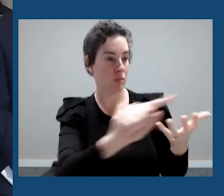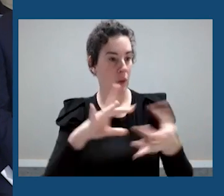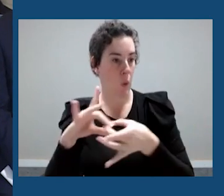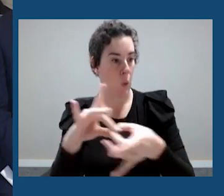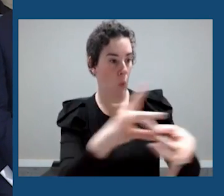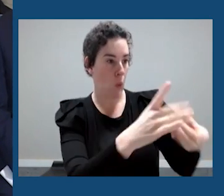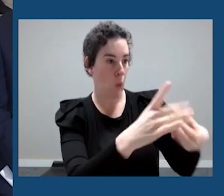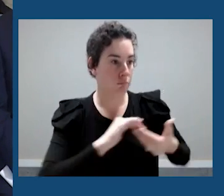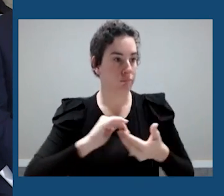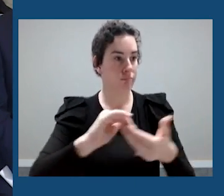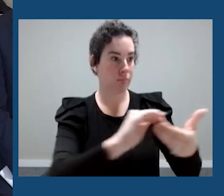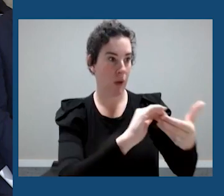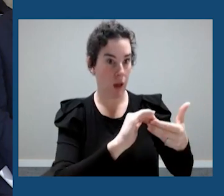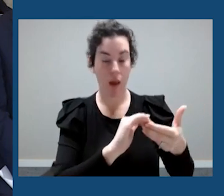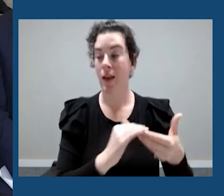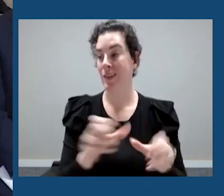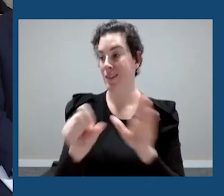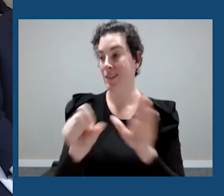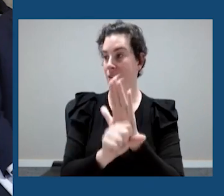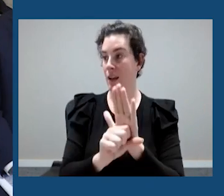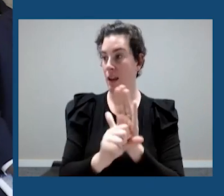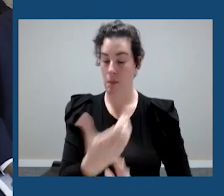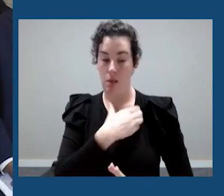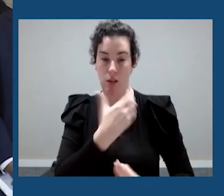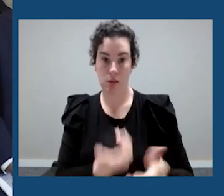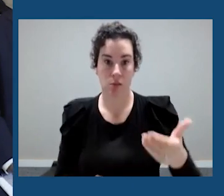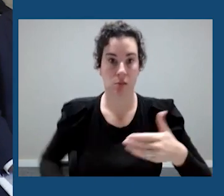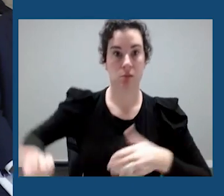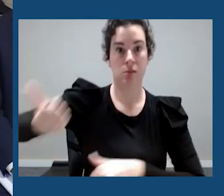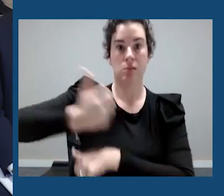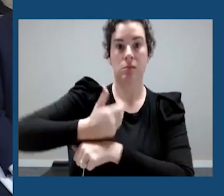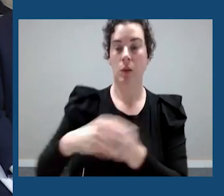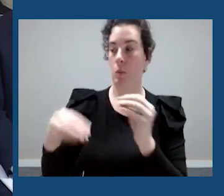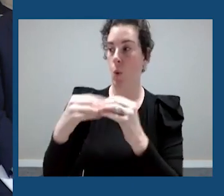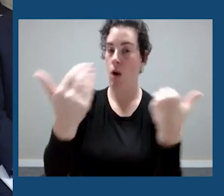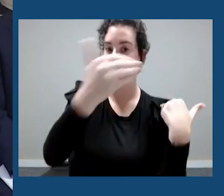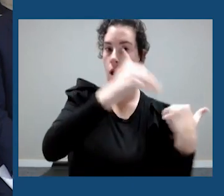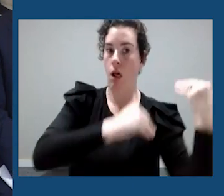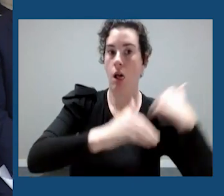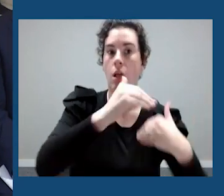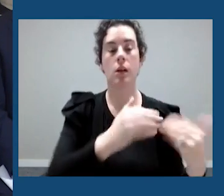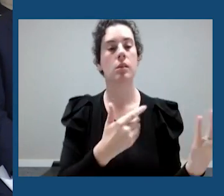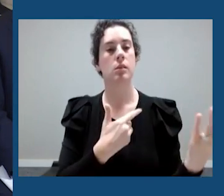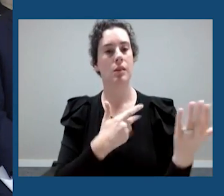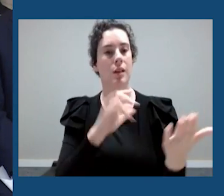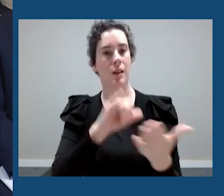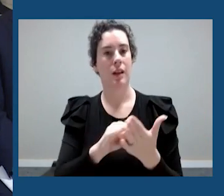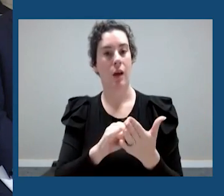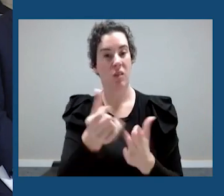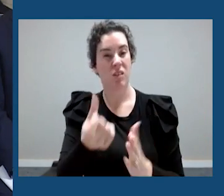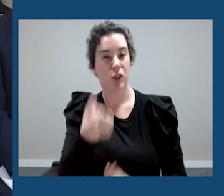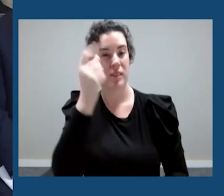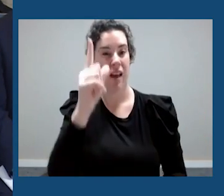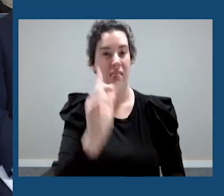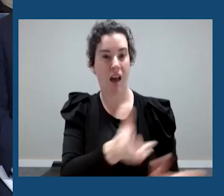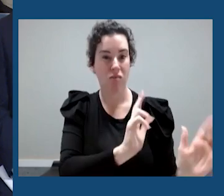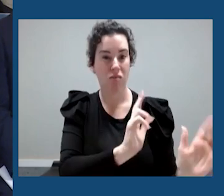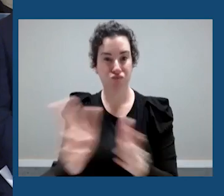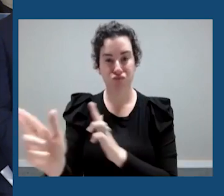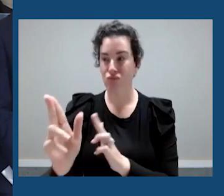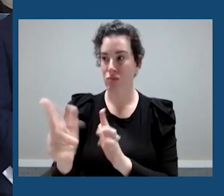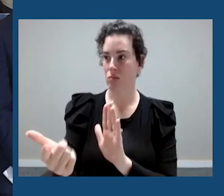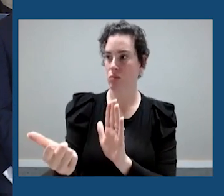police. Now, doing this, we drove down the sky-high gun crime back to historic pre-pandemic levels, historically